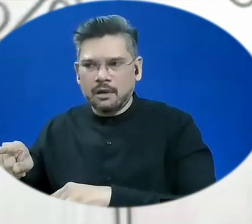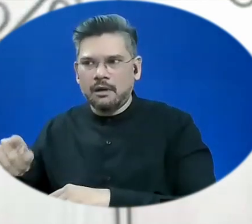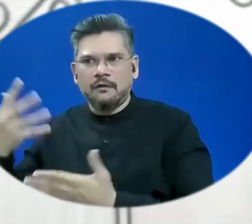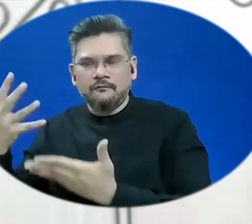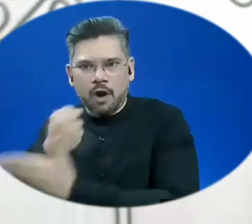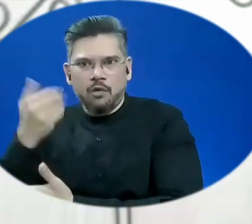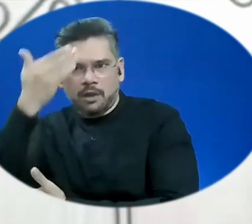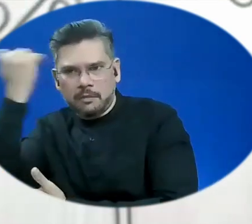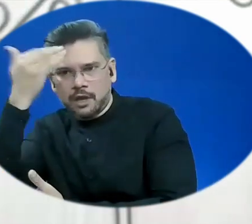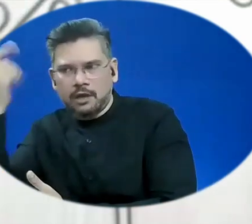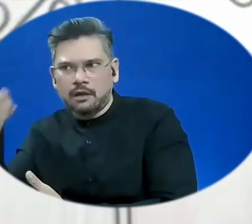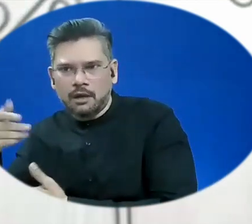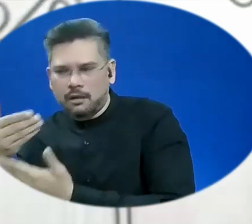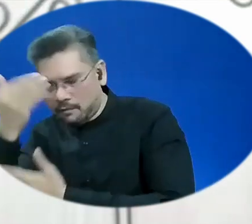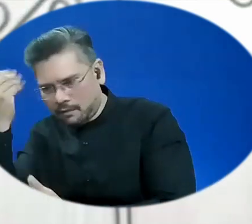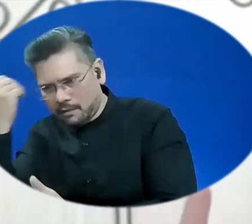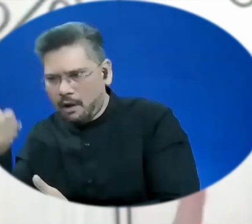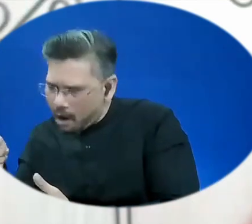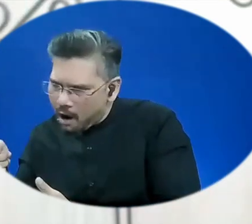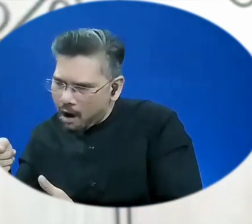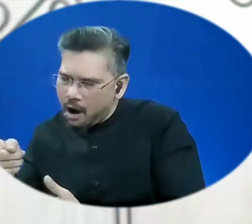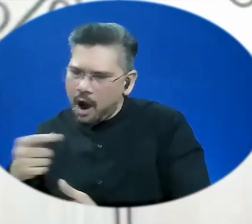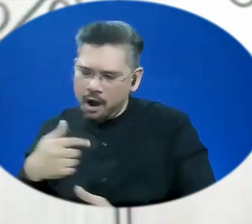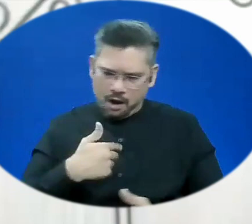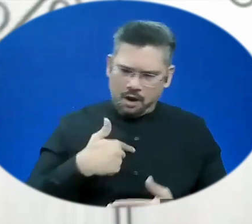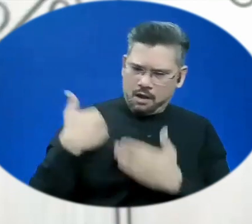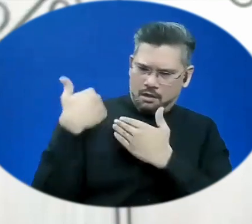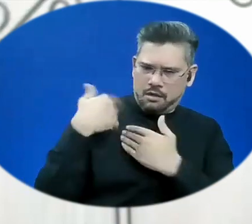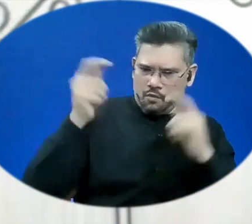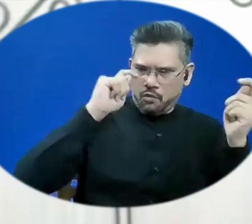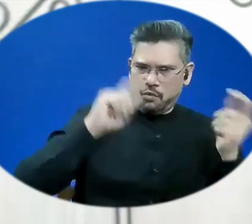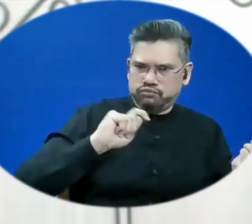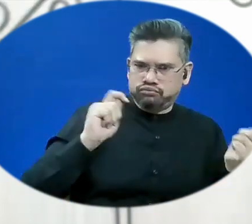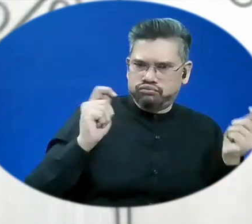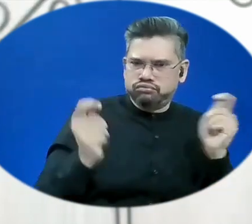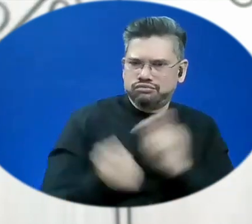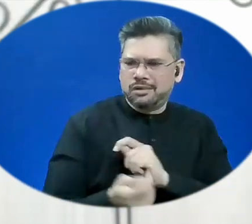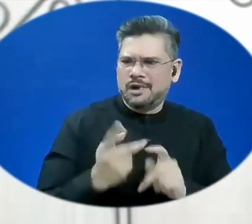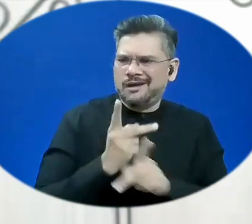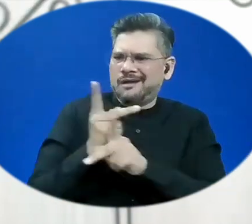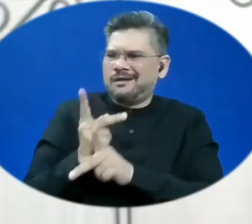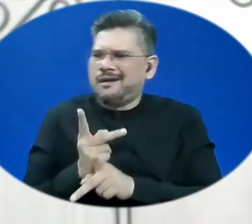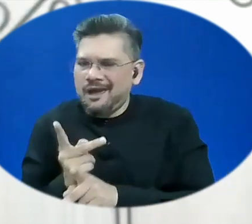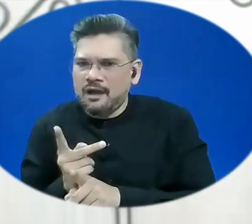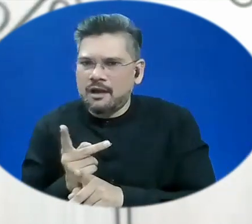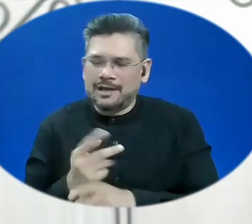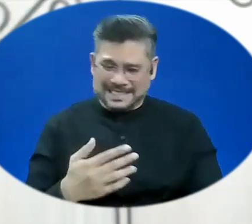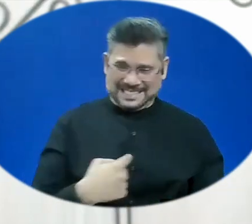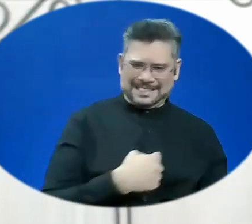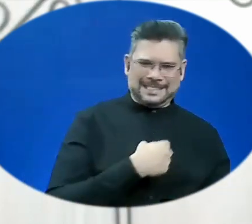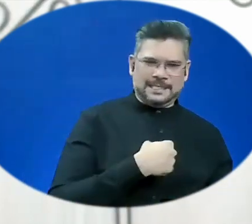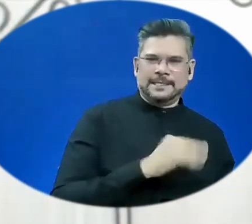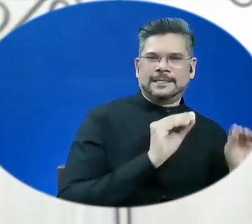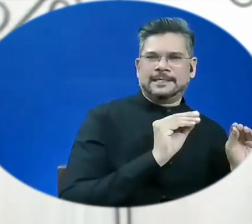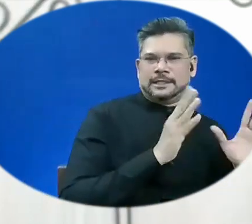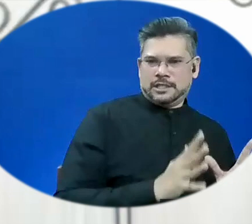the carer role. And in my mind, a teacher teaches, a doctor does